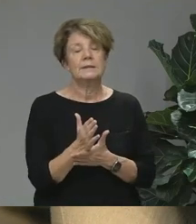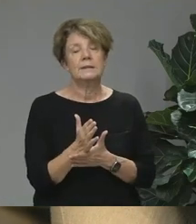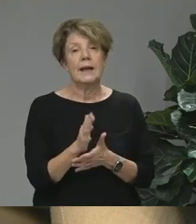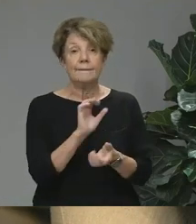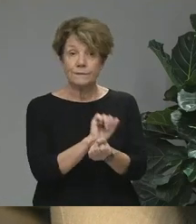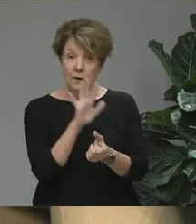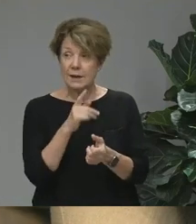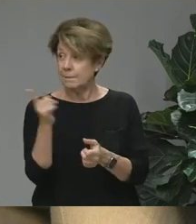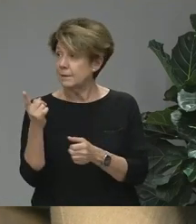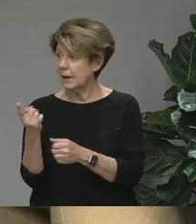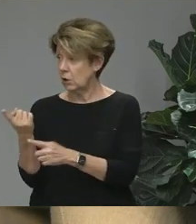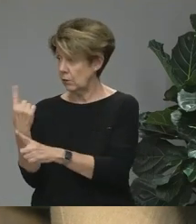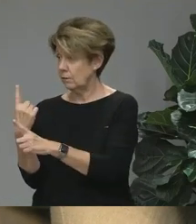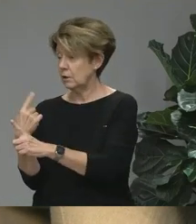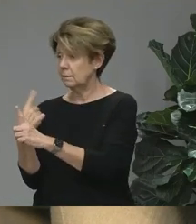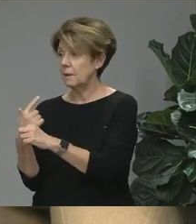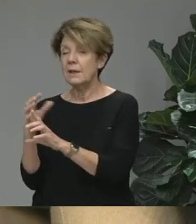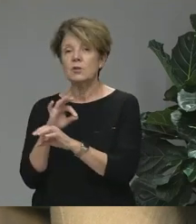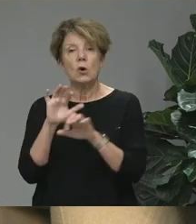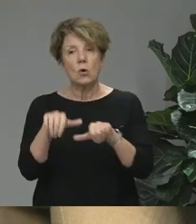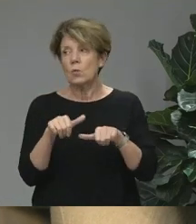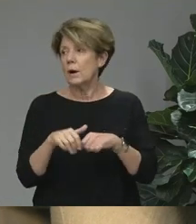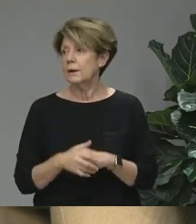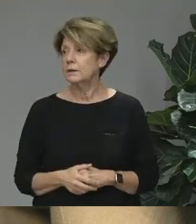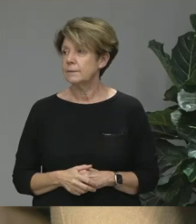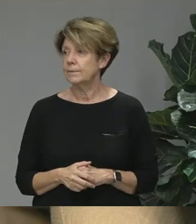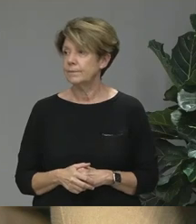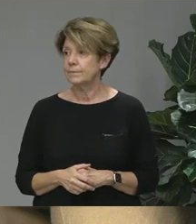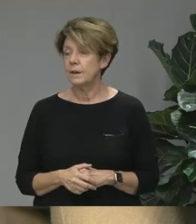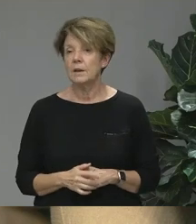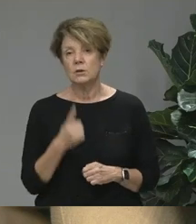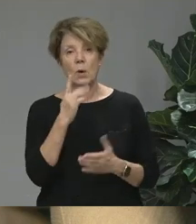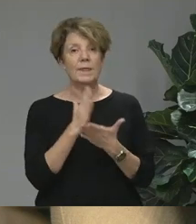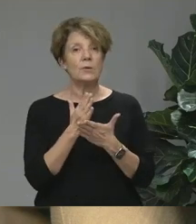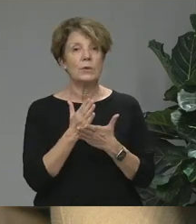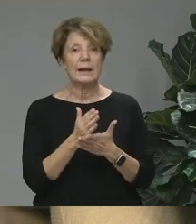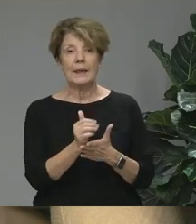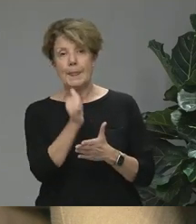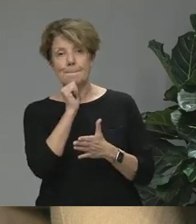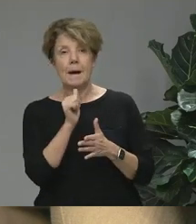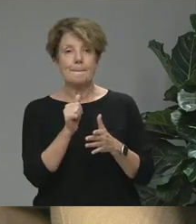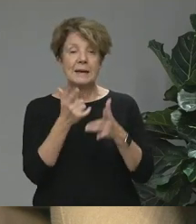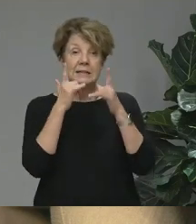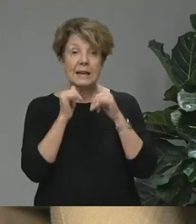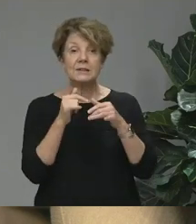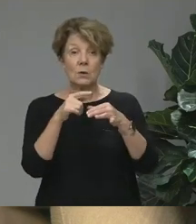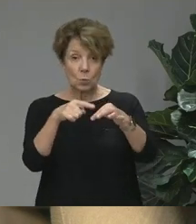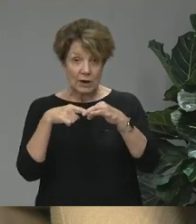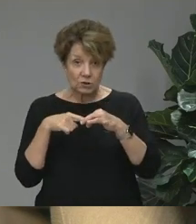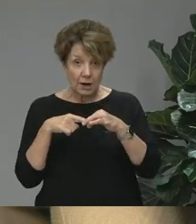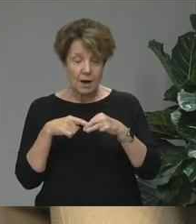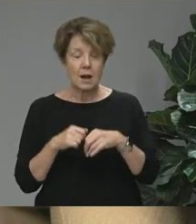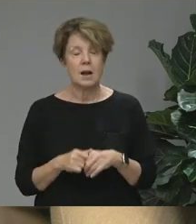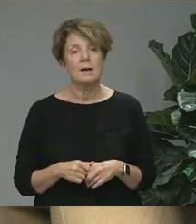to is not all right. So I think the pub test question that you pose might be answered